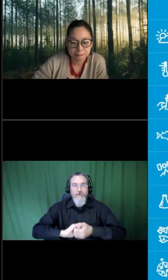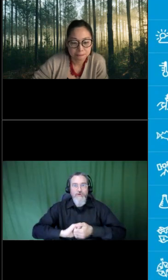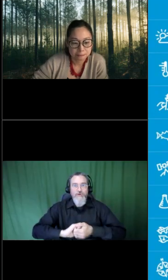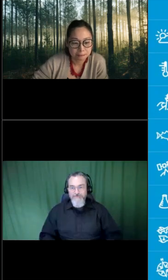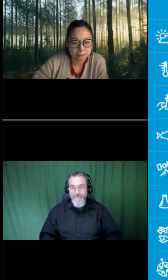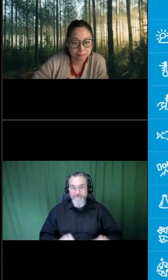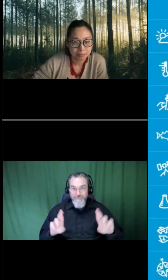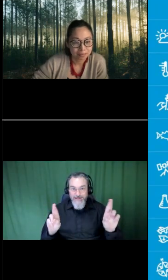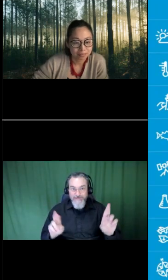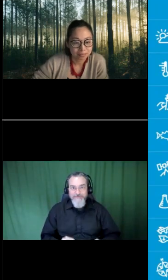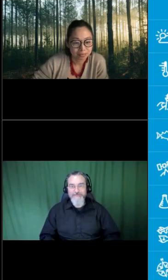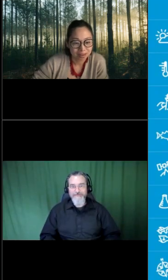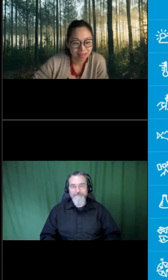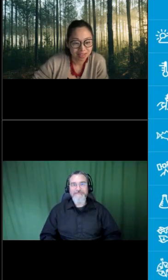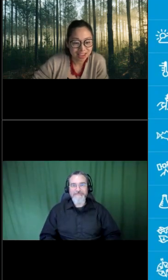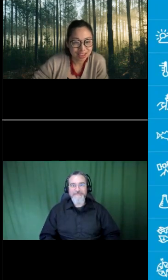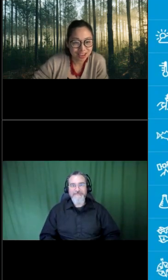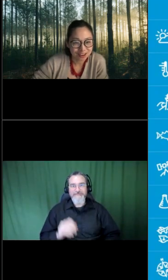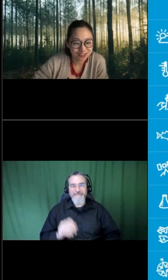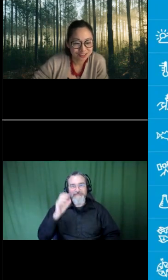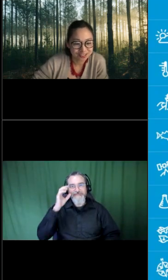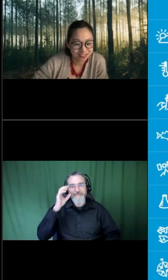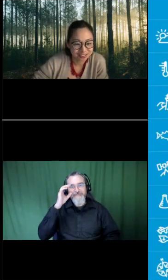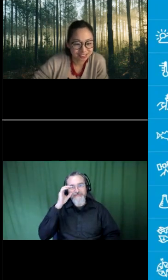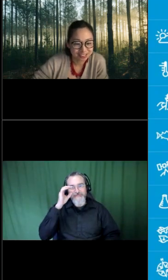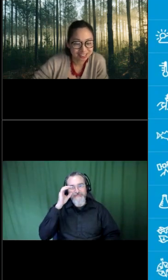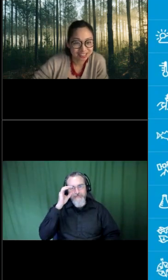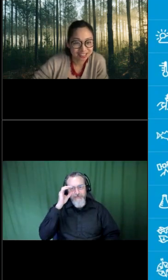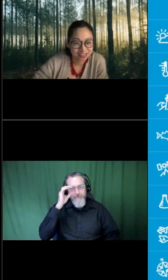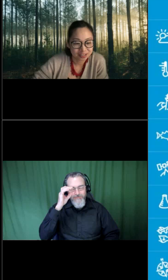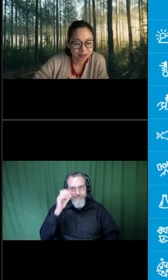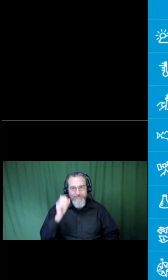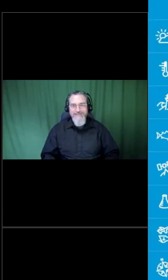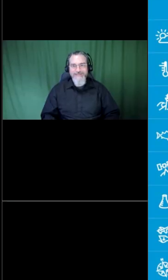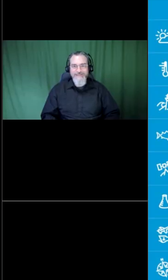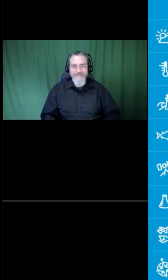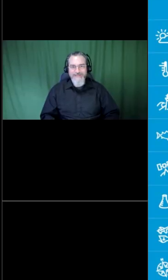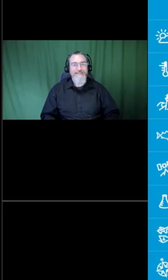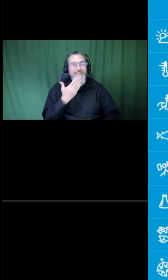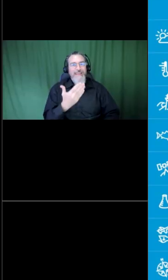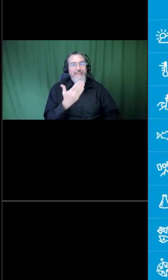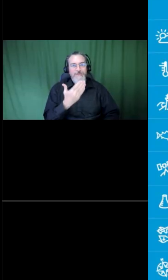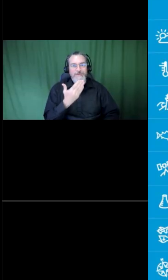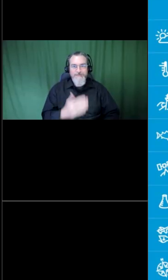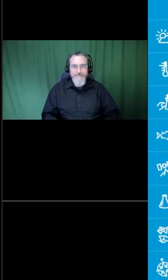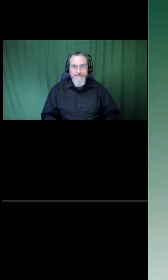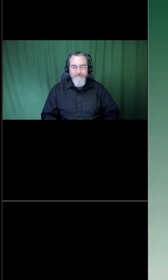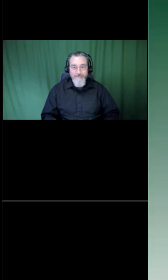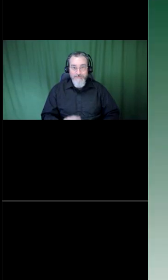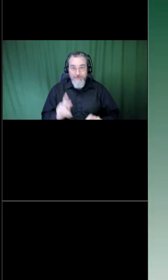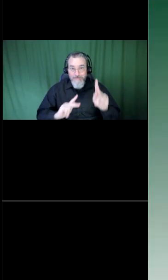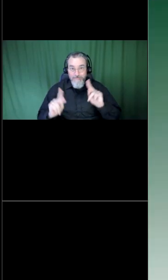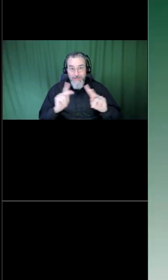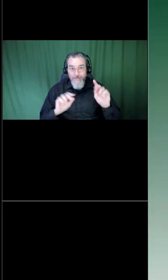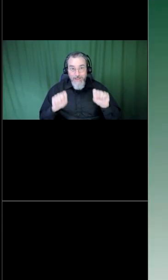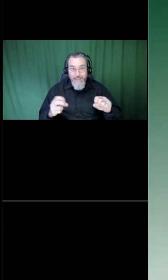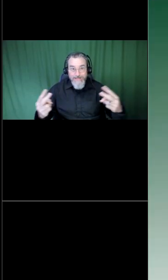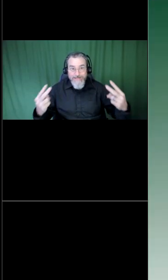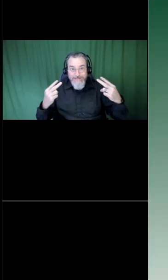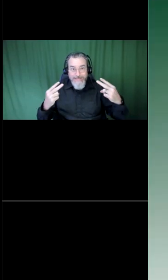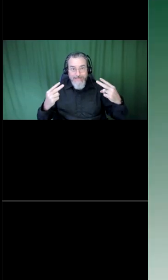I think I'm coming. Thank you. Thank you. Can people see me? It doesn't